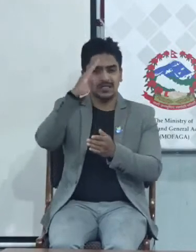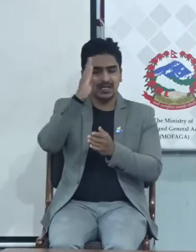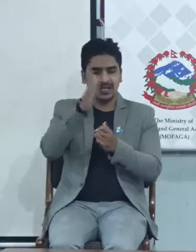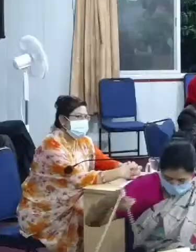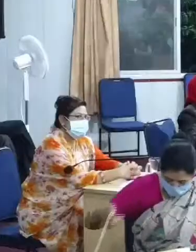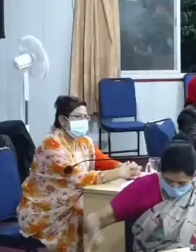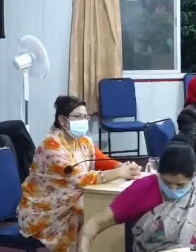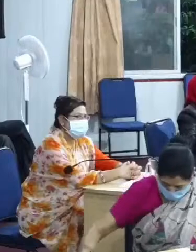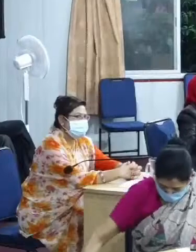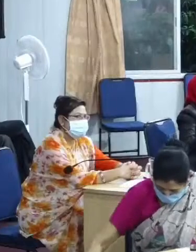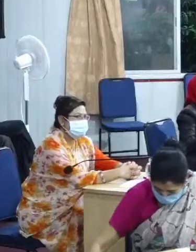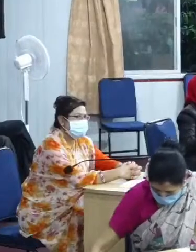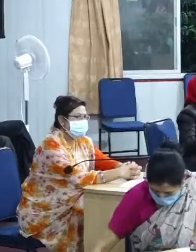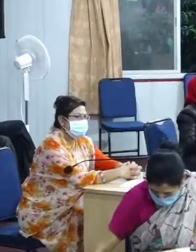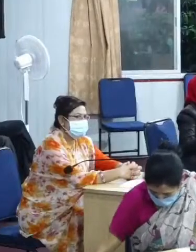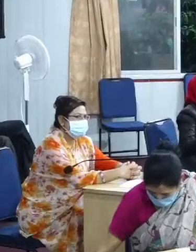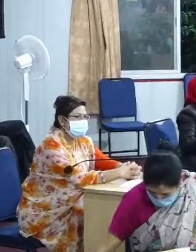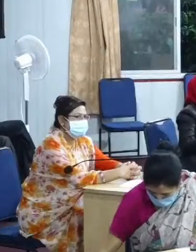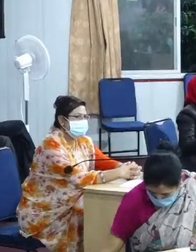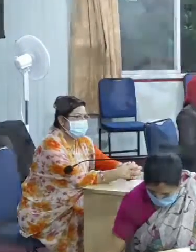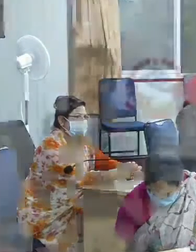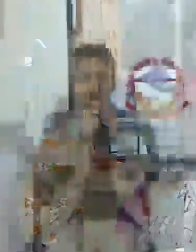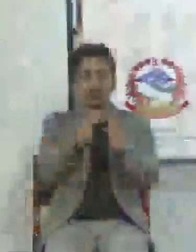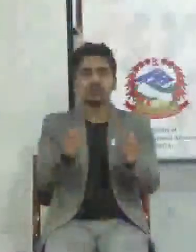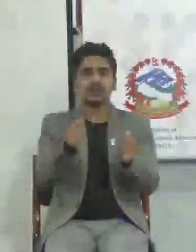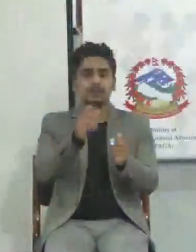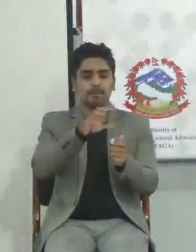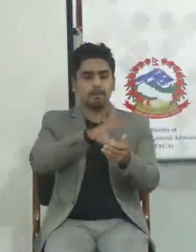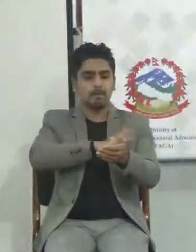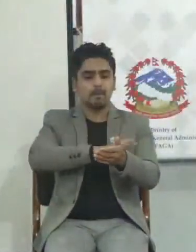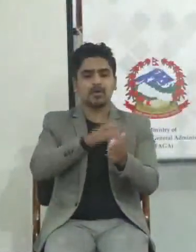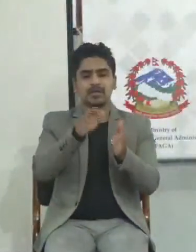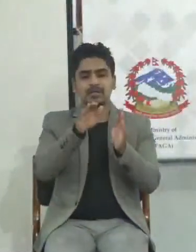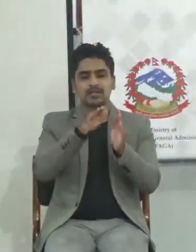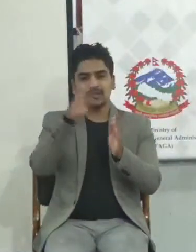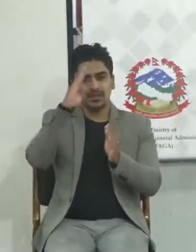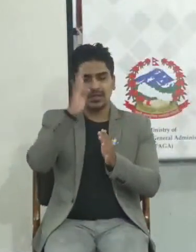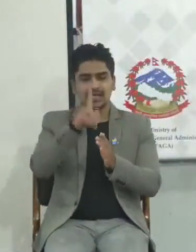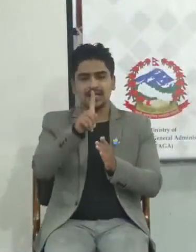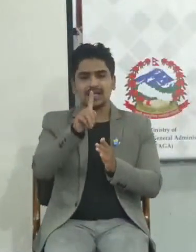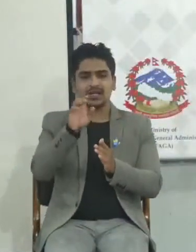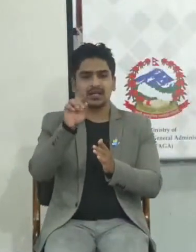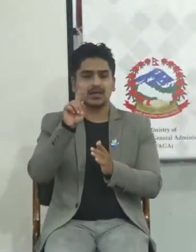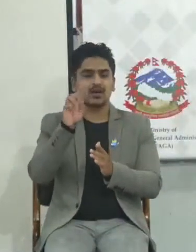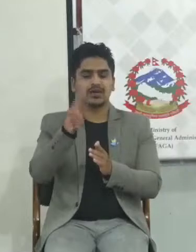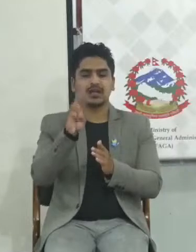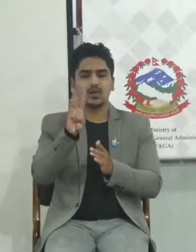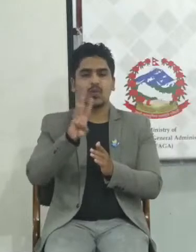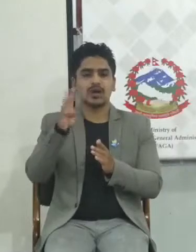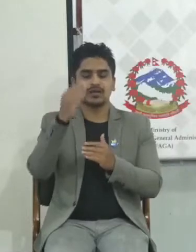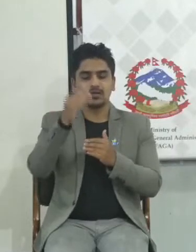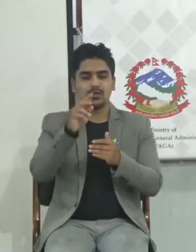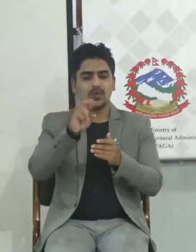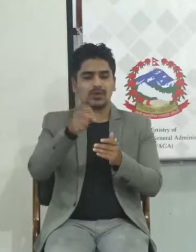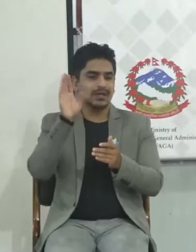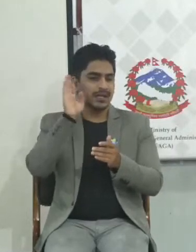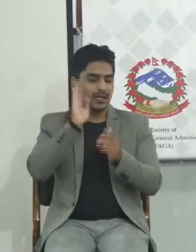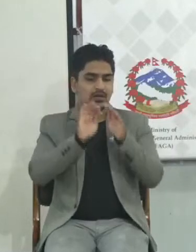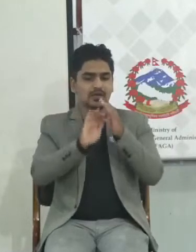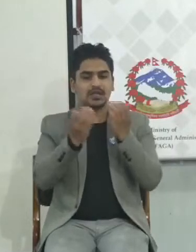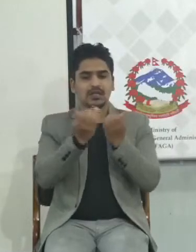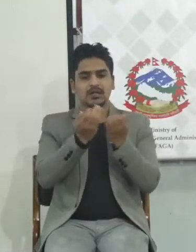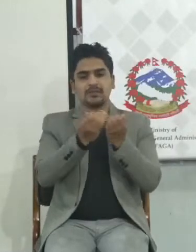Provincial government can give up to 1000 watt, and based on that also we can give share